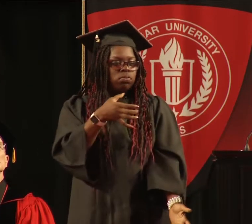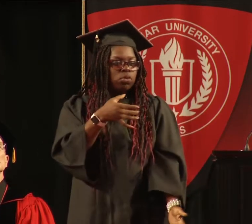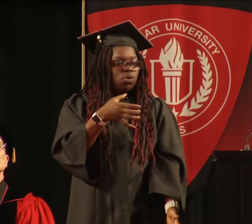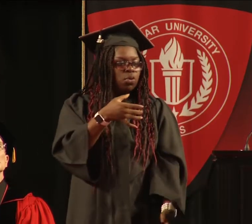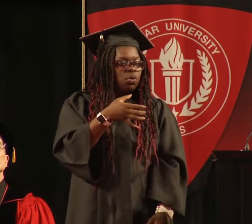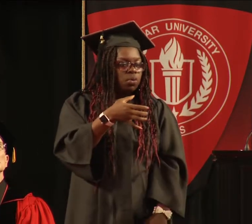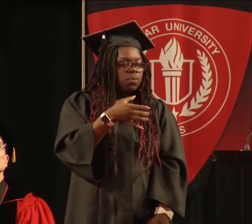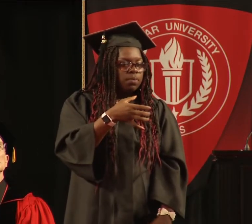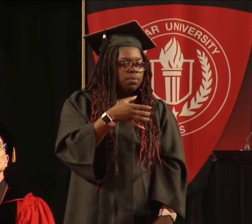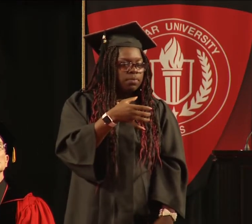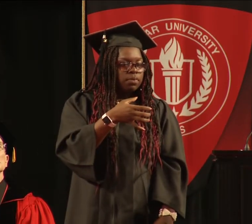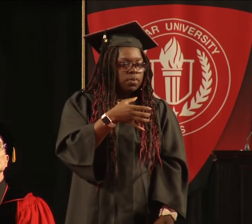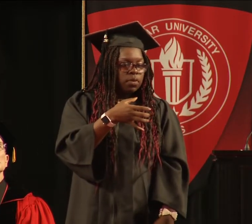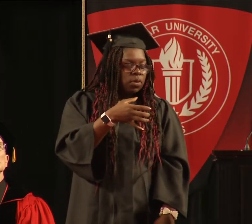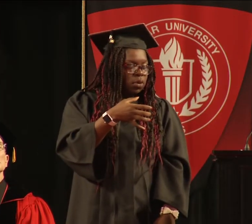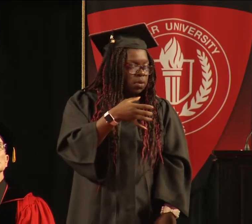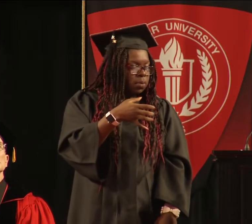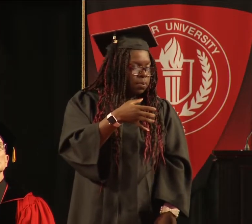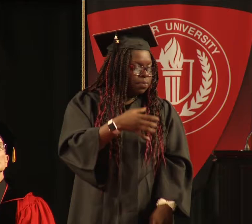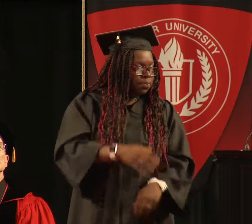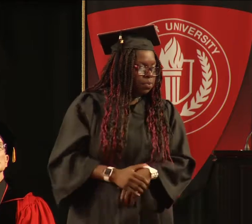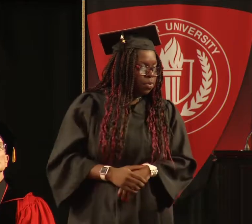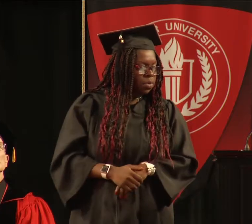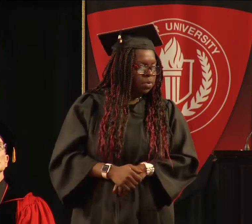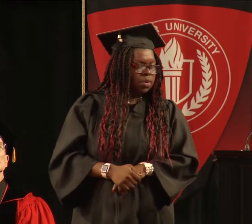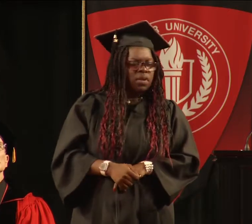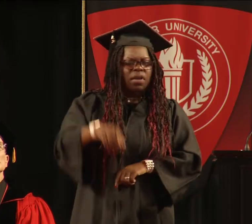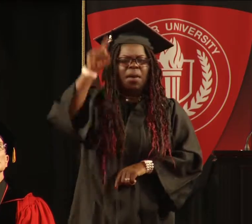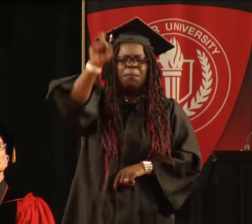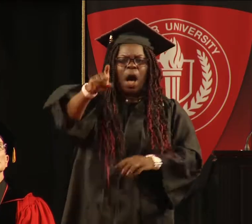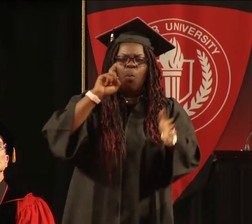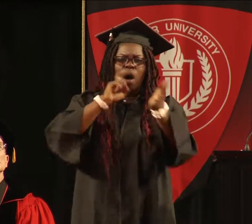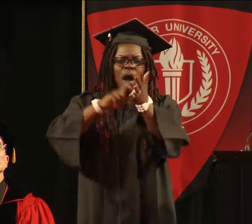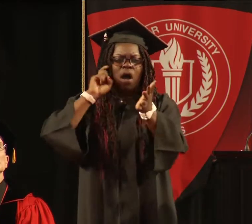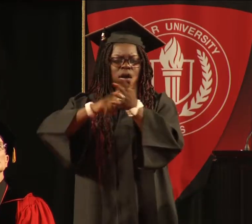And so that whole thing for me was very powerful.